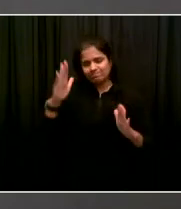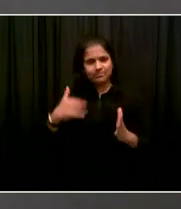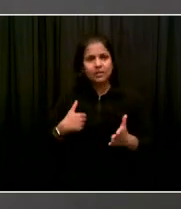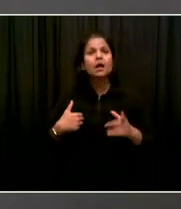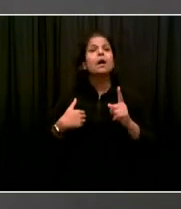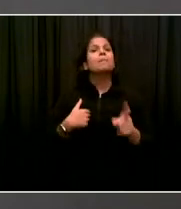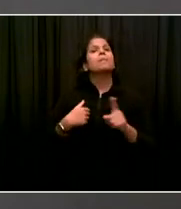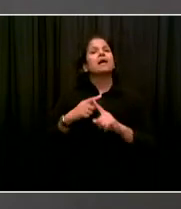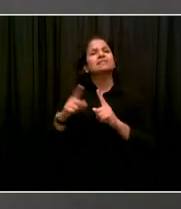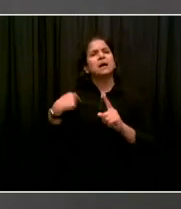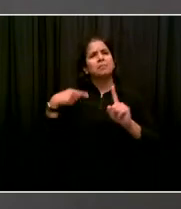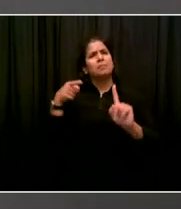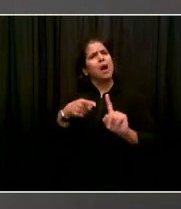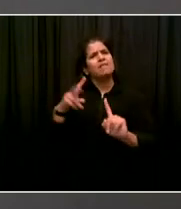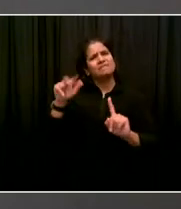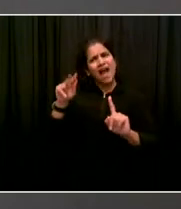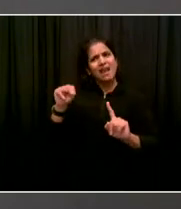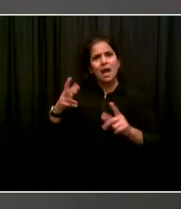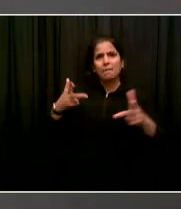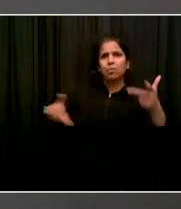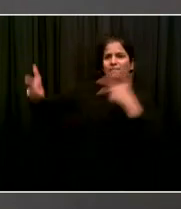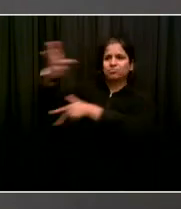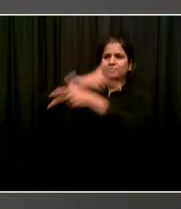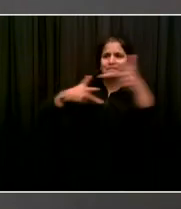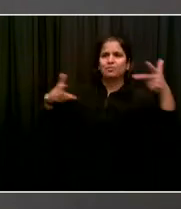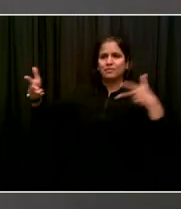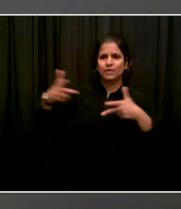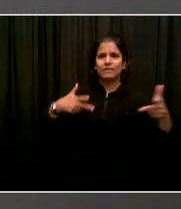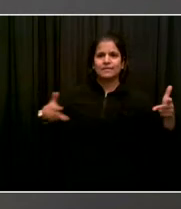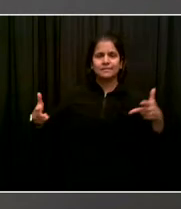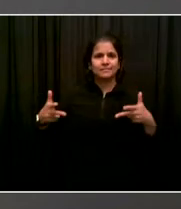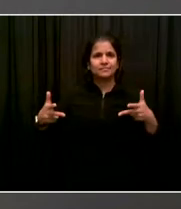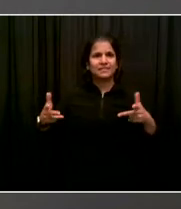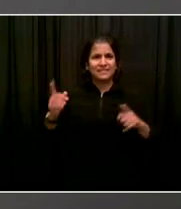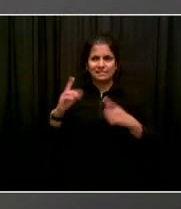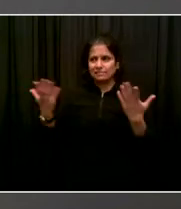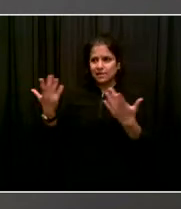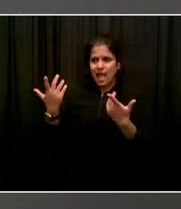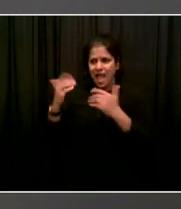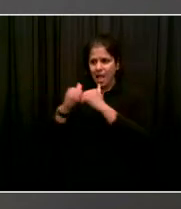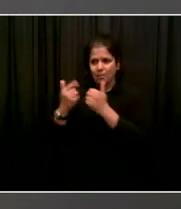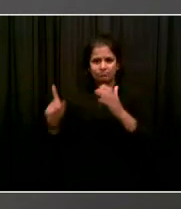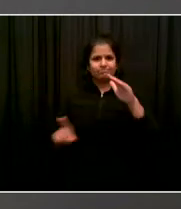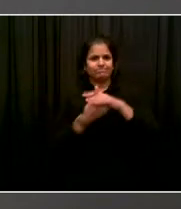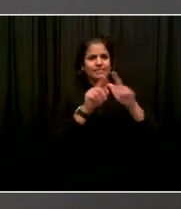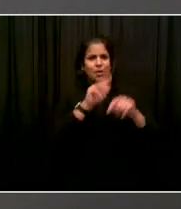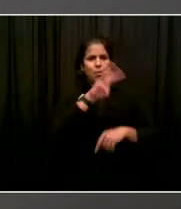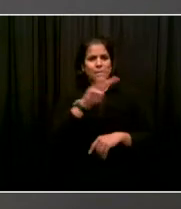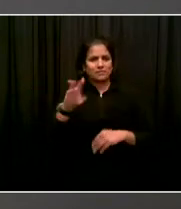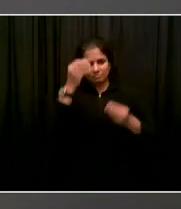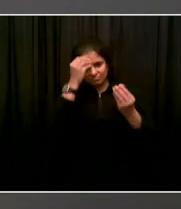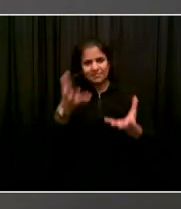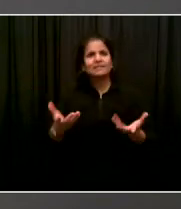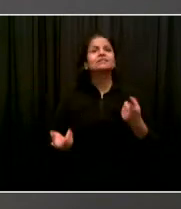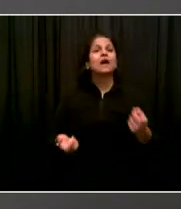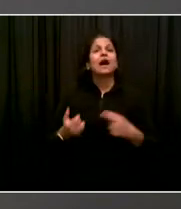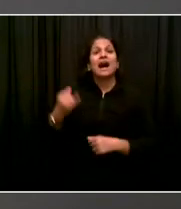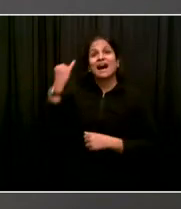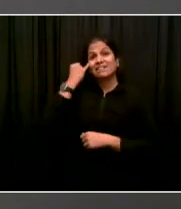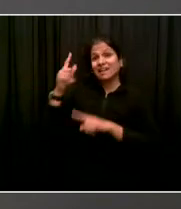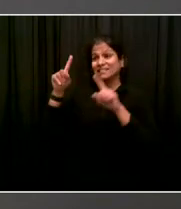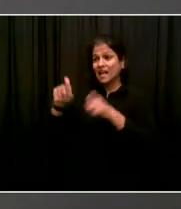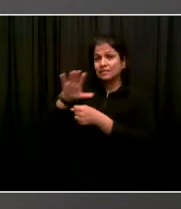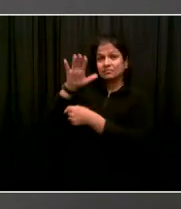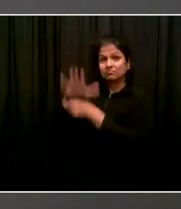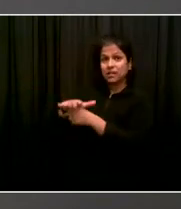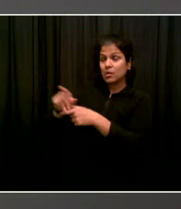site that is overwhelmed. One of our first actions is to look to see if there's a mobile site nearby that we can